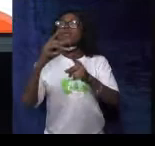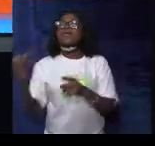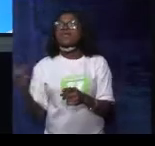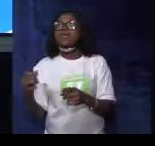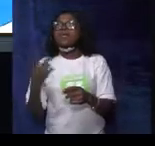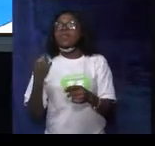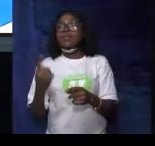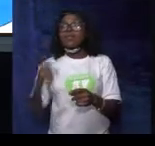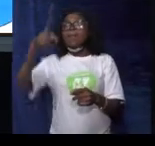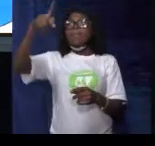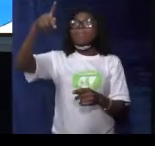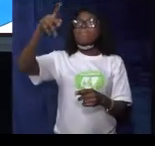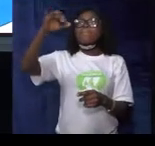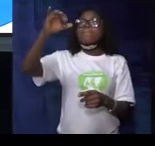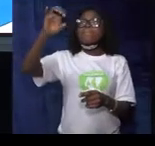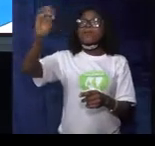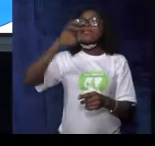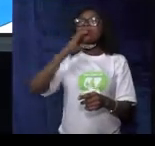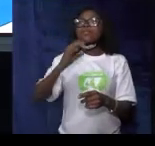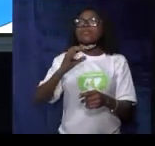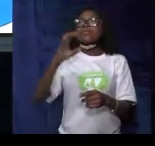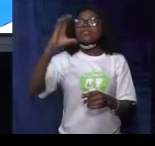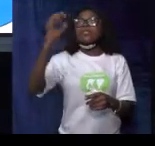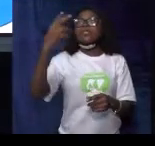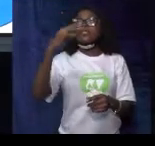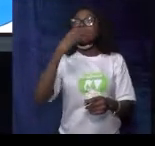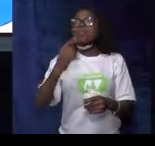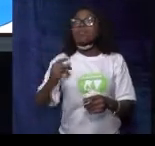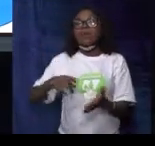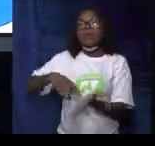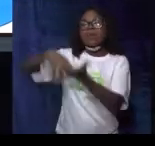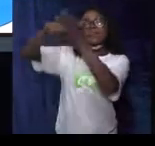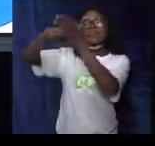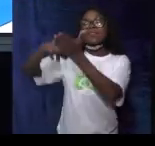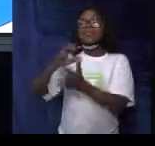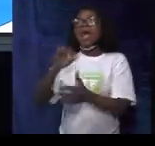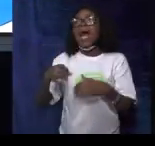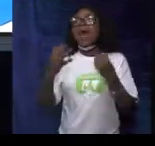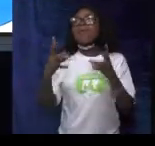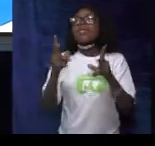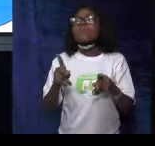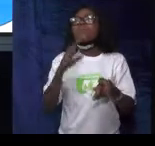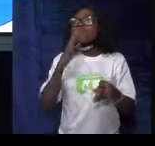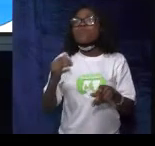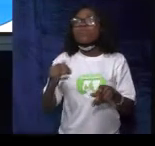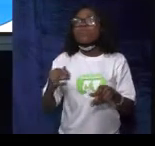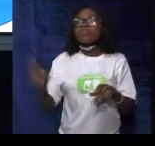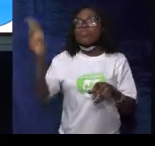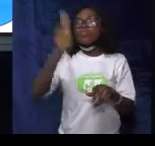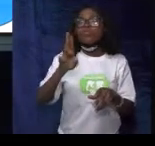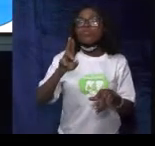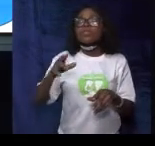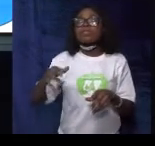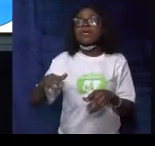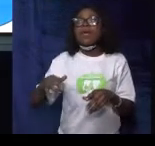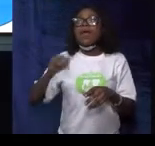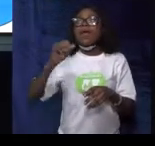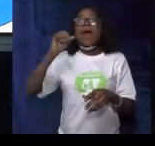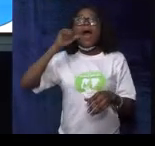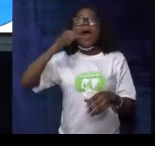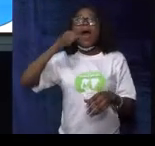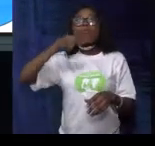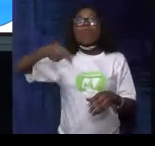next question says, the pie chart is still representing 800 people and the brand of phone that they use. How many people use